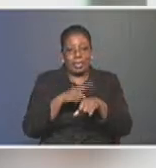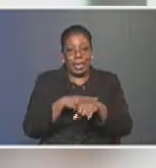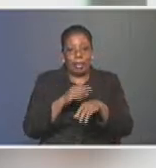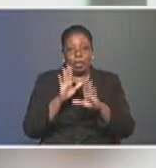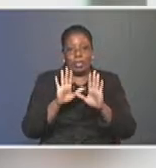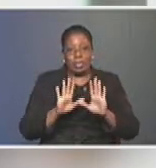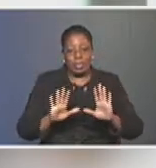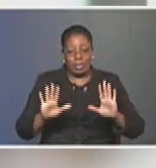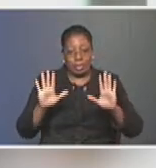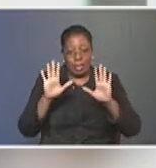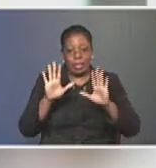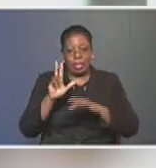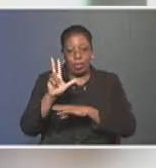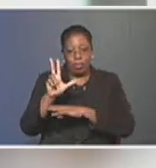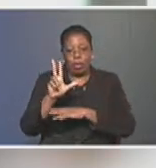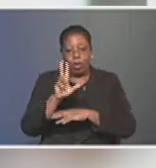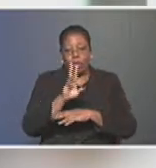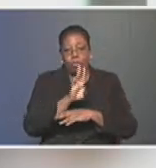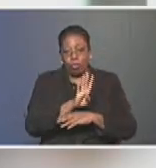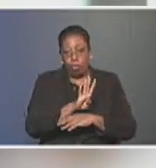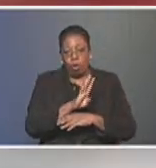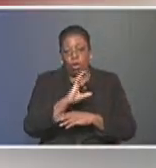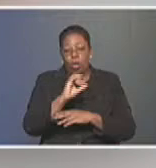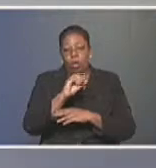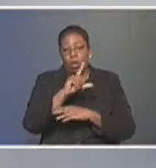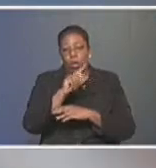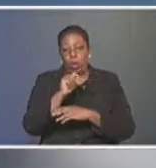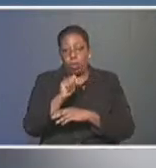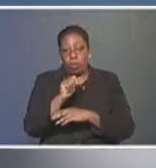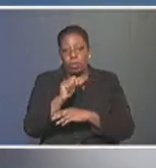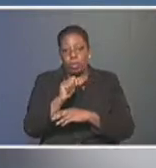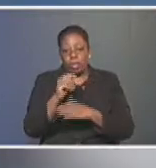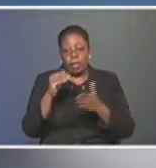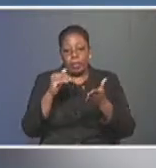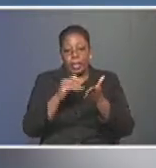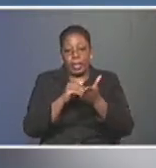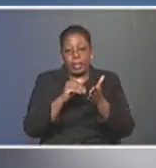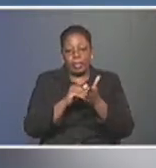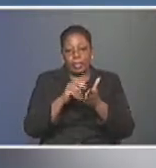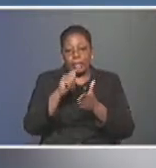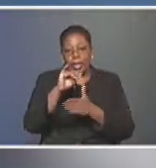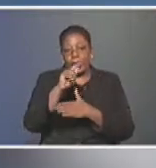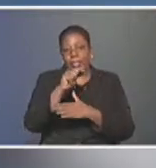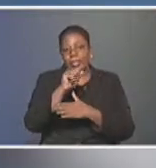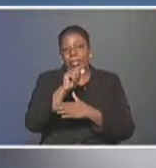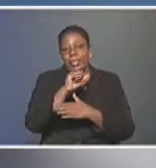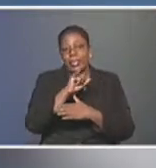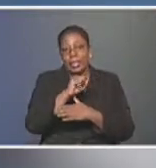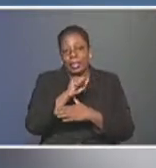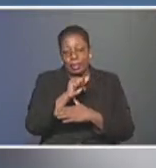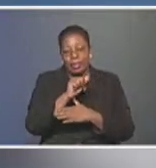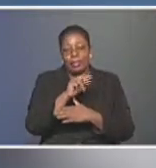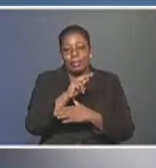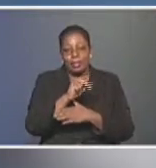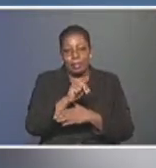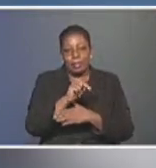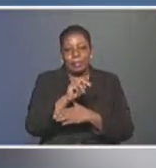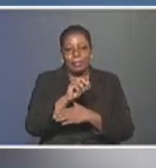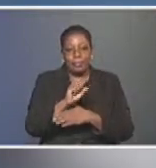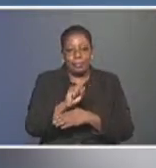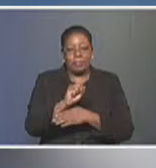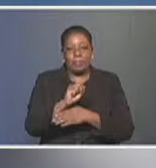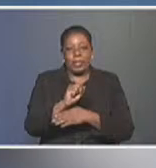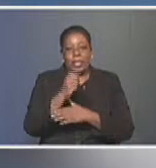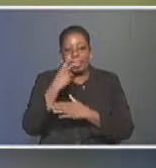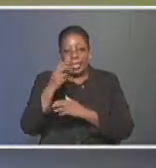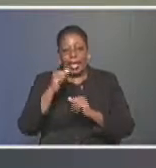his 3-4 Indianapolis Colts take on the 5-2 Tennessee Titans. Strawn, playing the wide receiver position, has seen limited action in